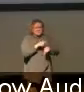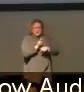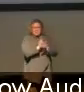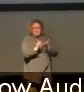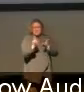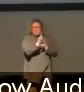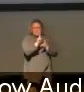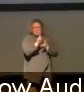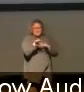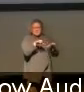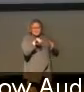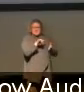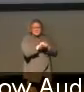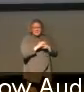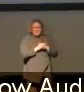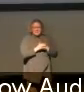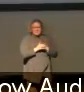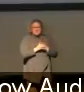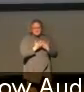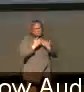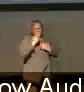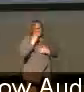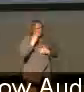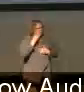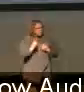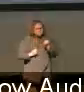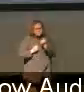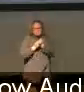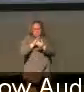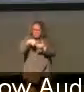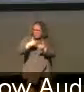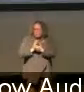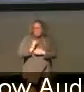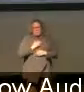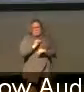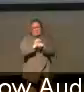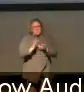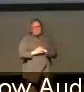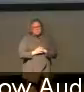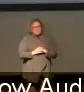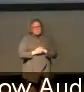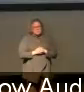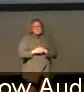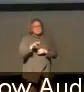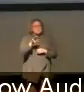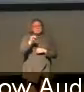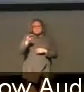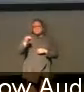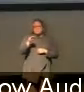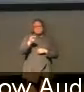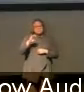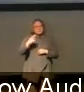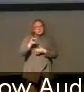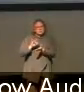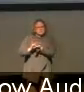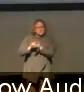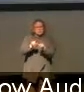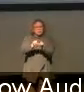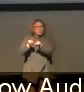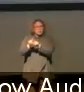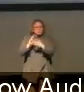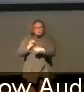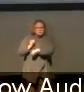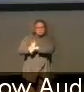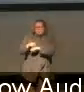coming together to support all of our employees. Michigan Medicine also implemented a 120-hour bank for any